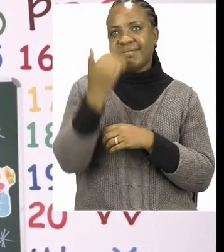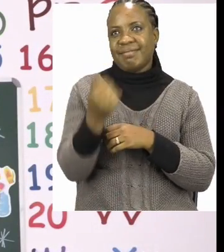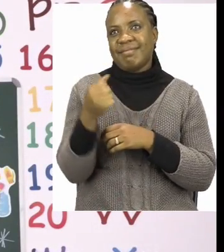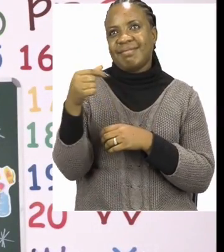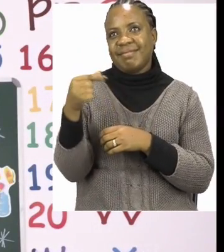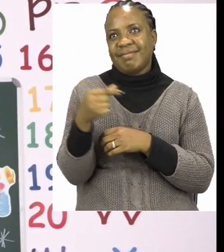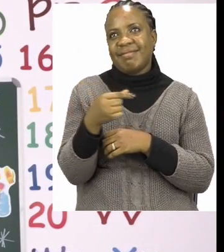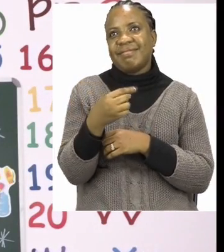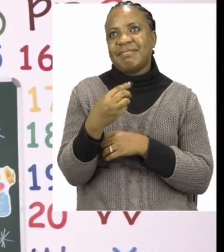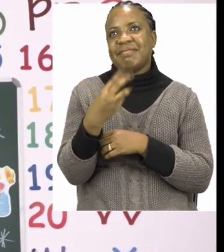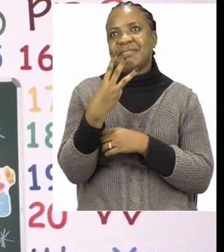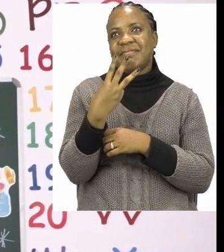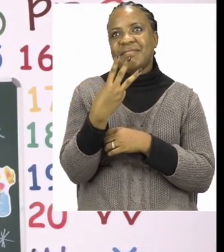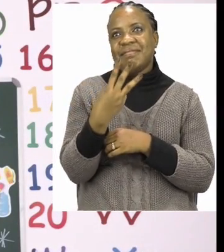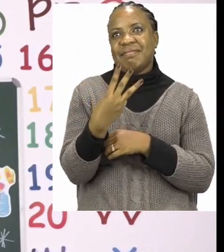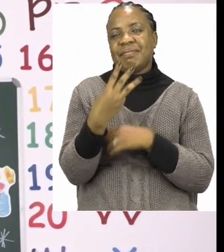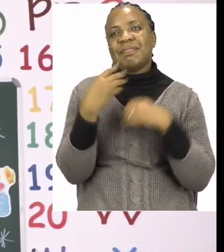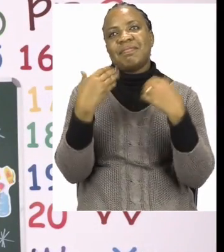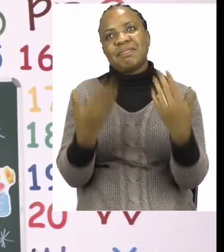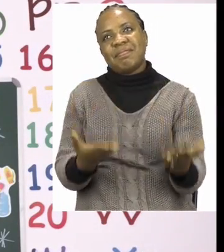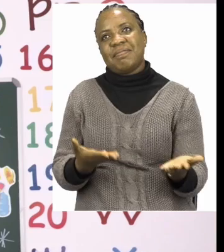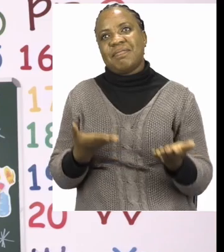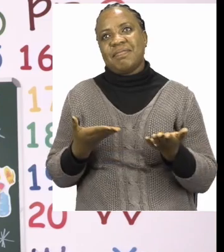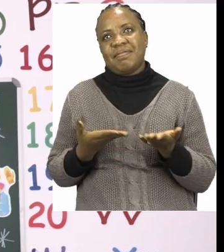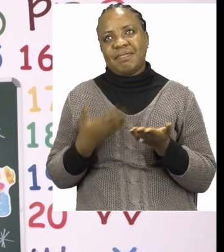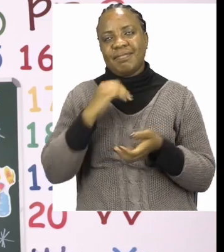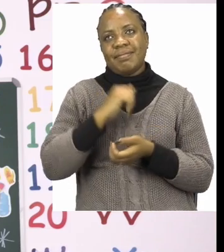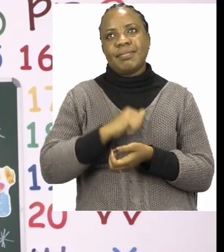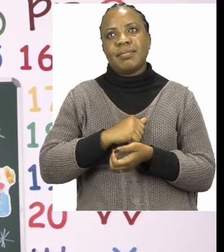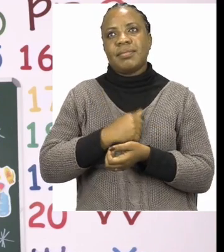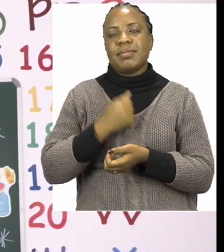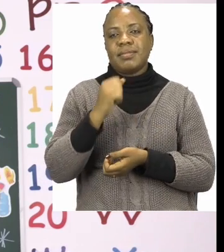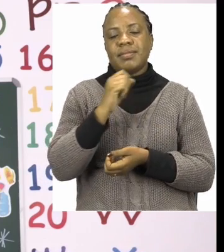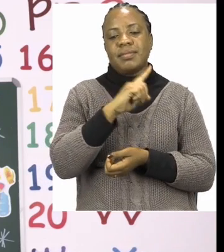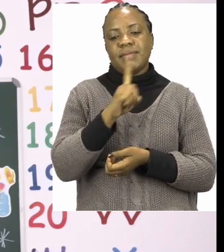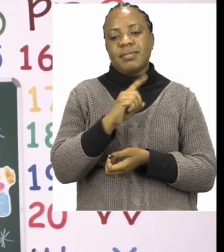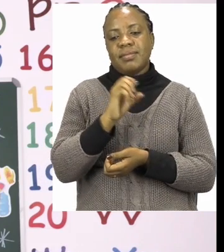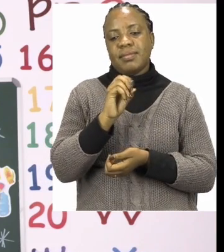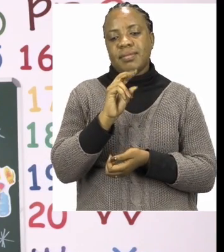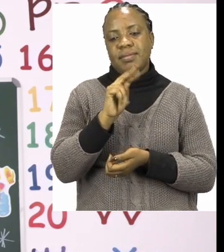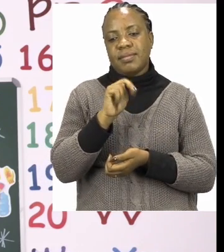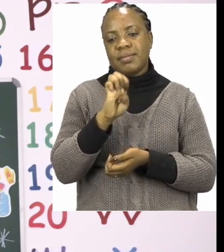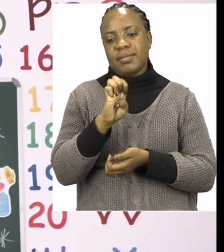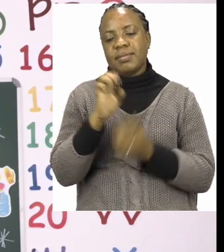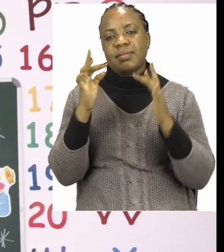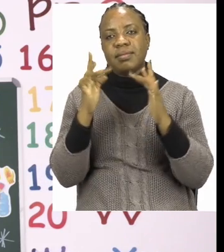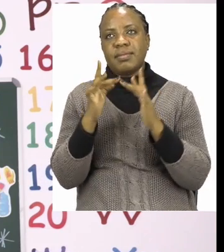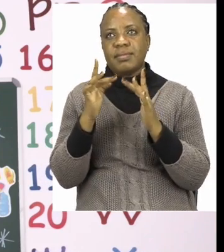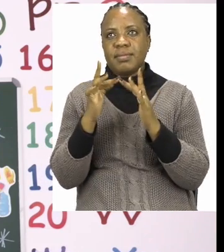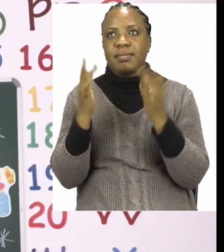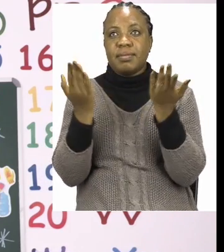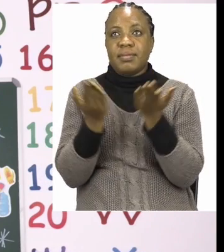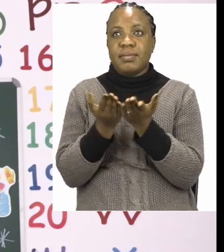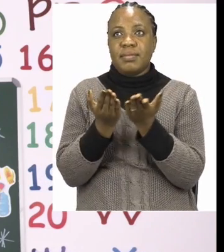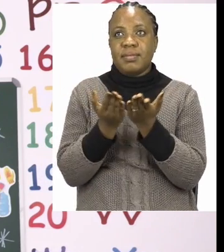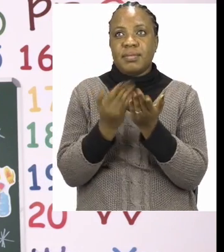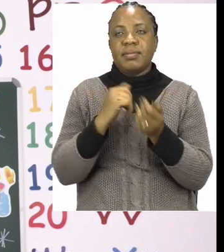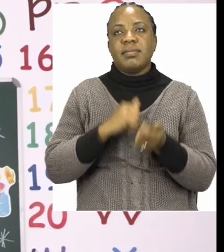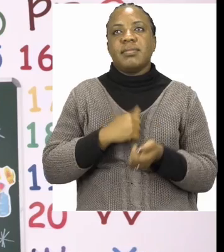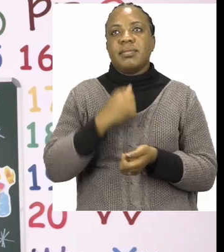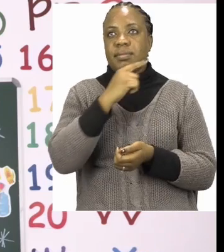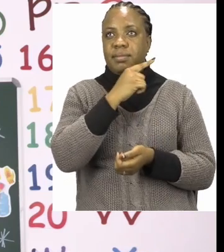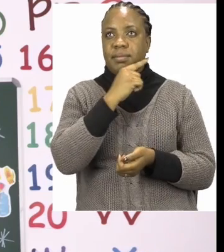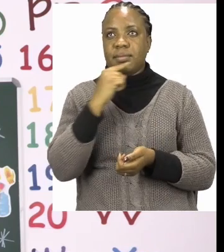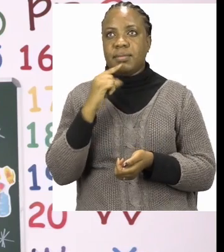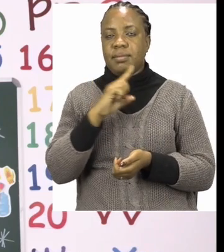Hello everyone and welcome to My Zone Online School. My name is Teacher Mutsa and thank you